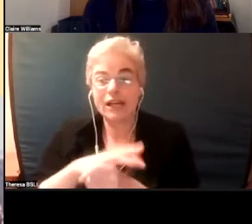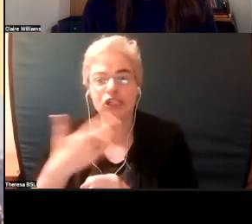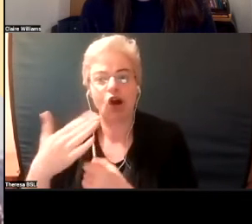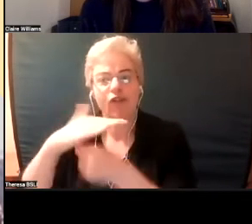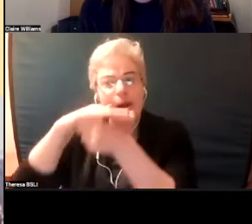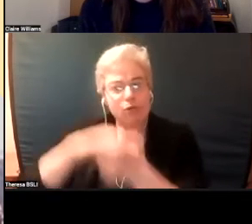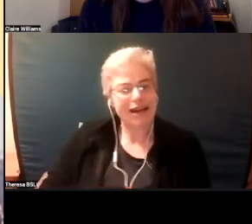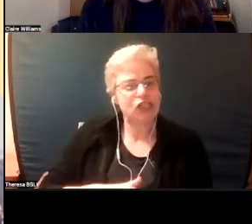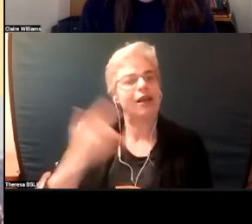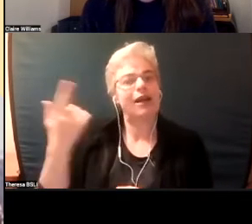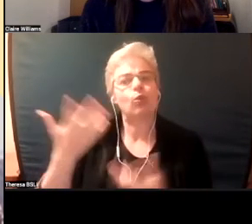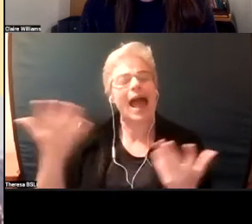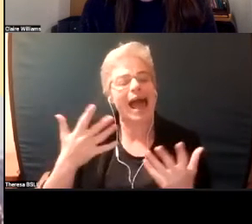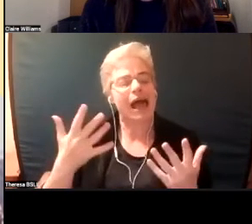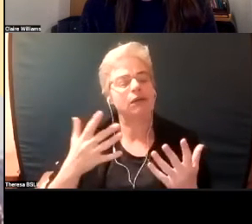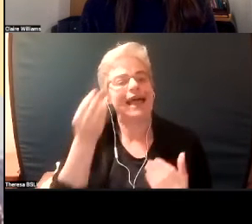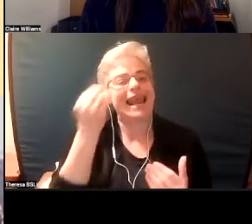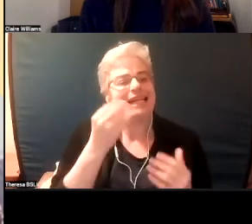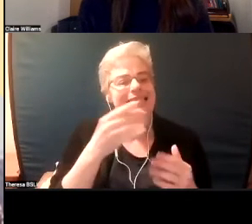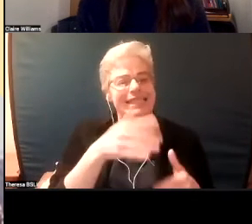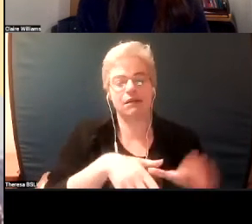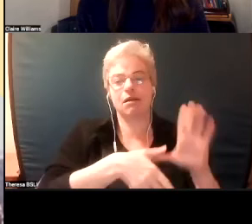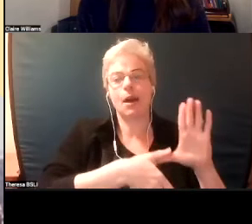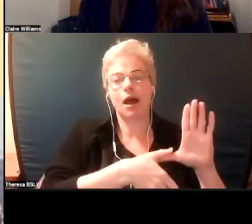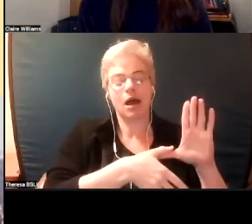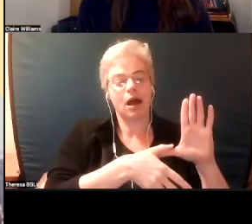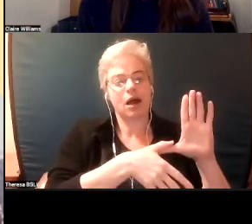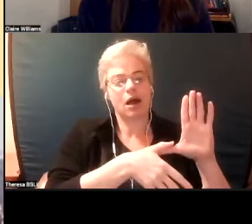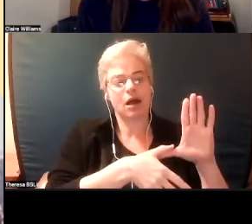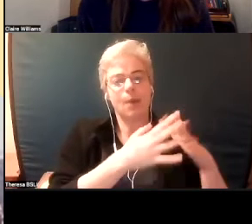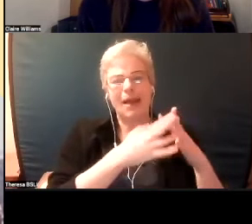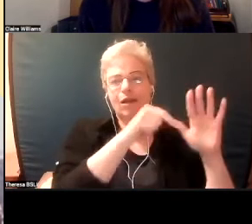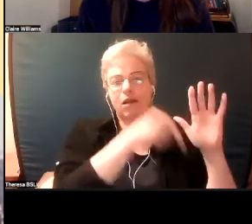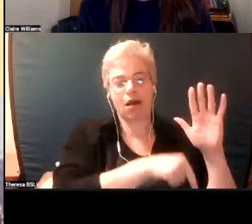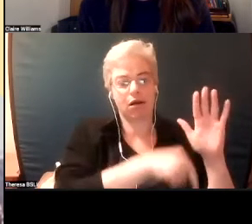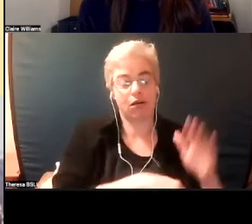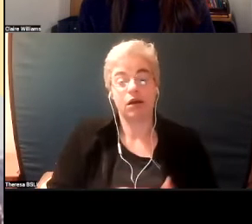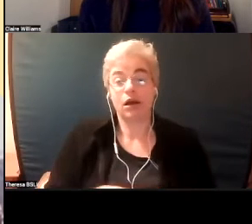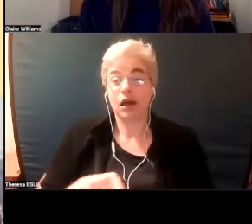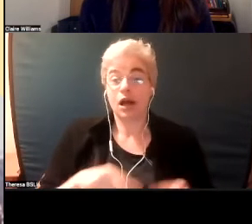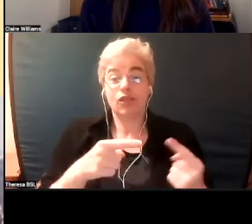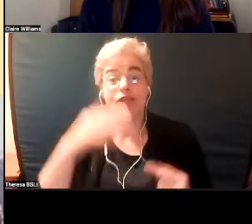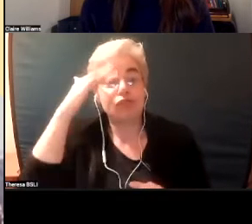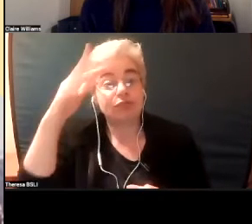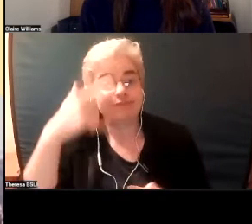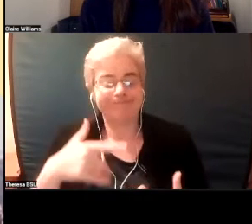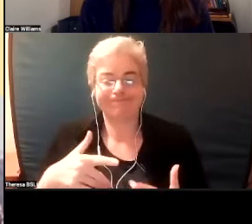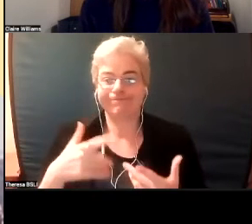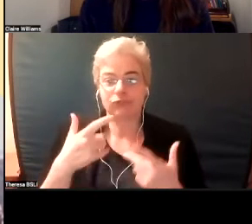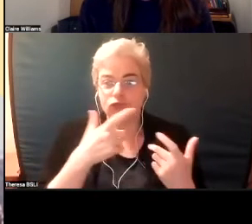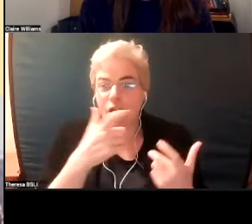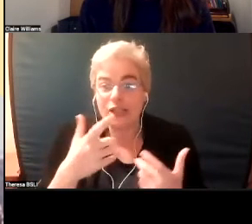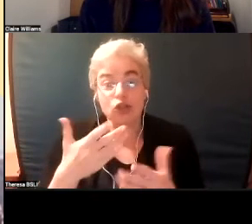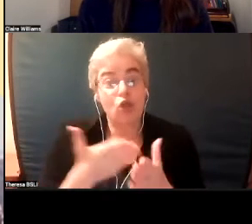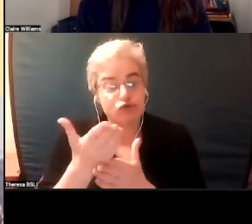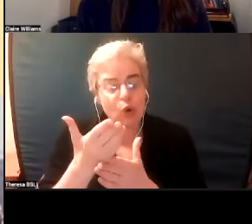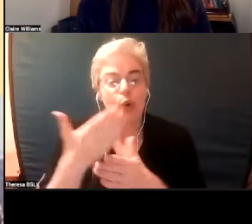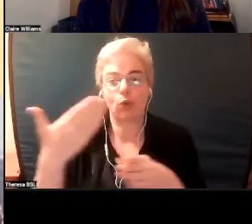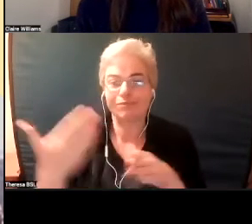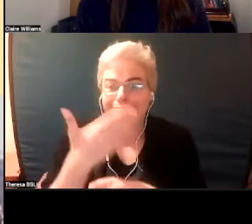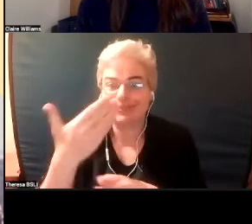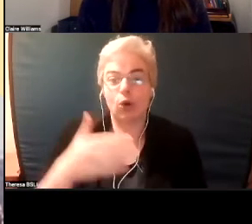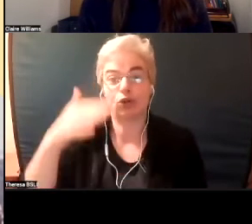poverty in Latin America. As a response to these situations, the liberation theologians sought to resource both through action and